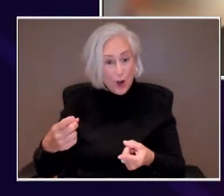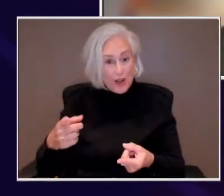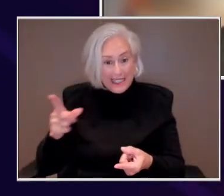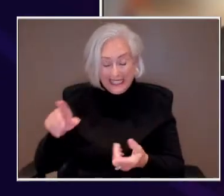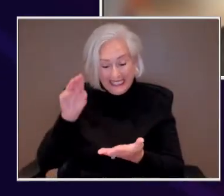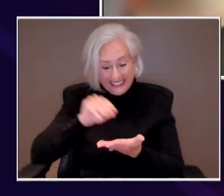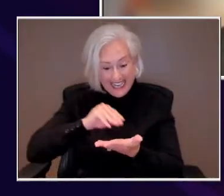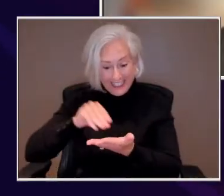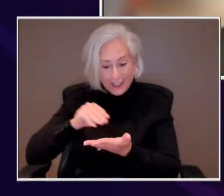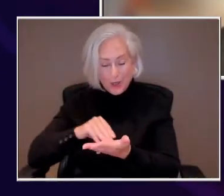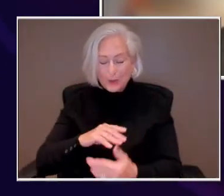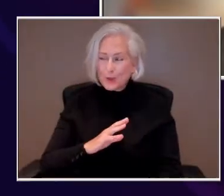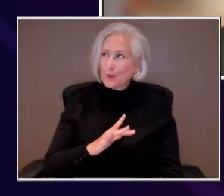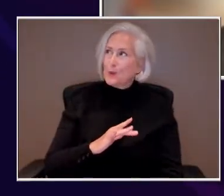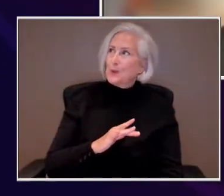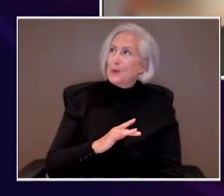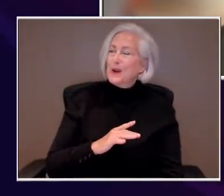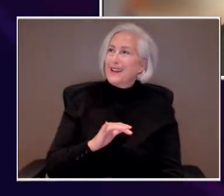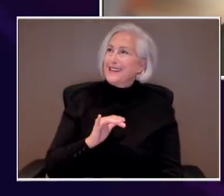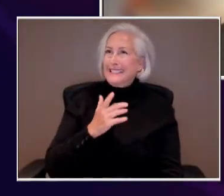that's kind of a loaded question.